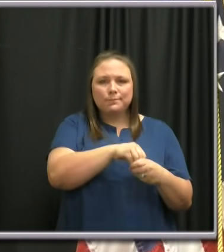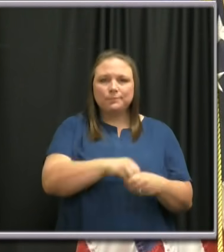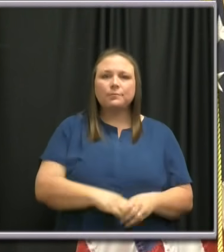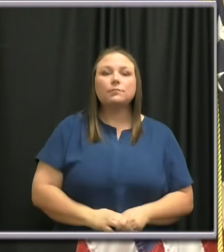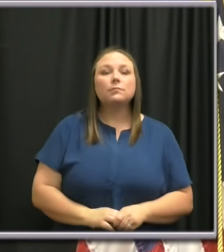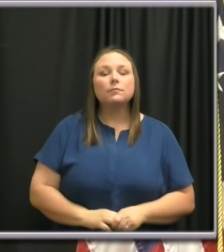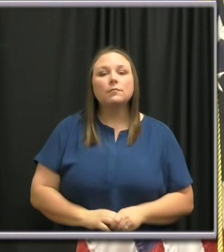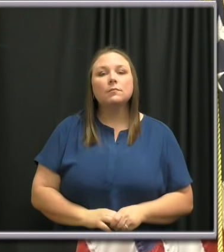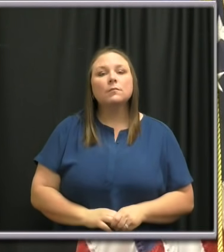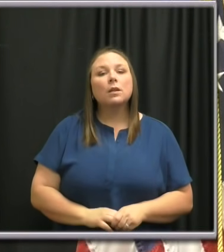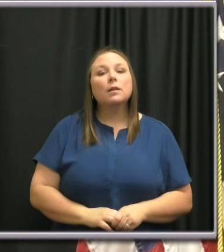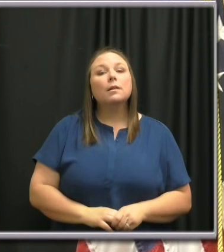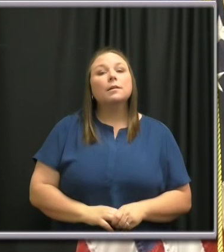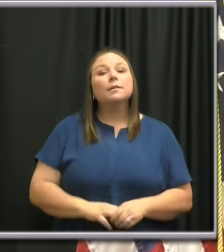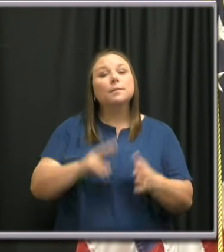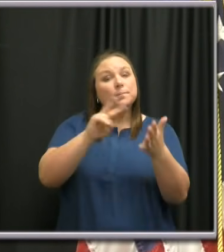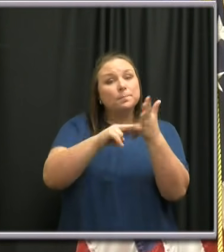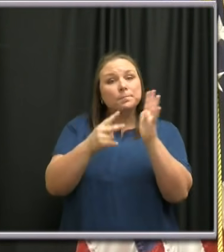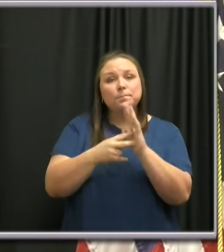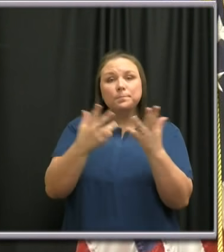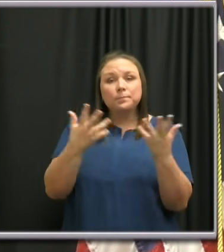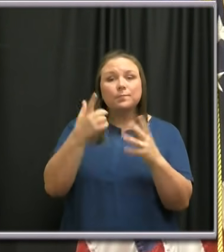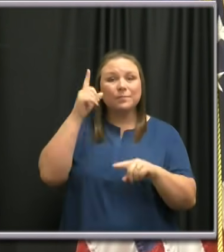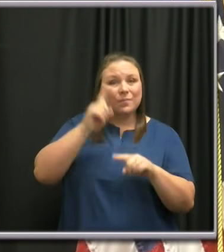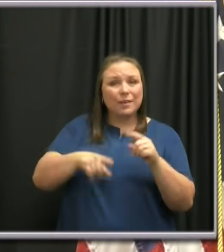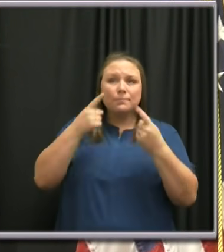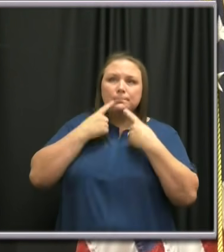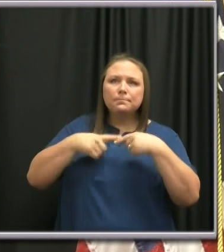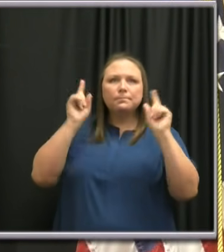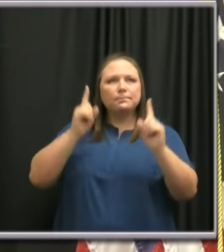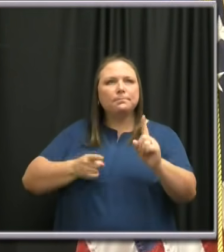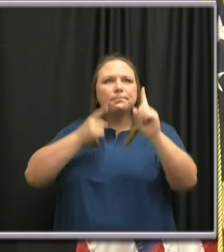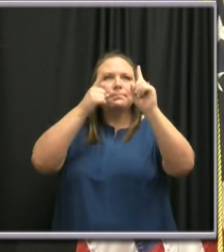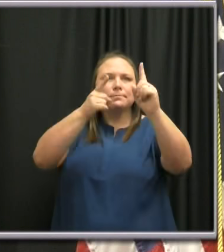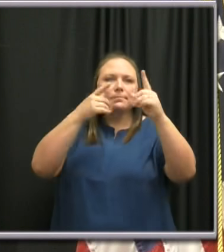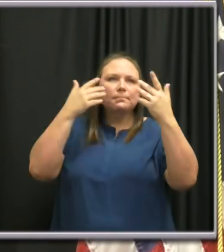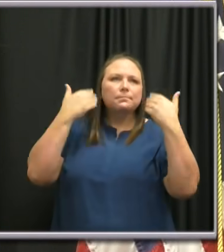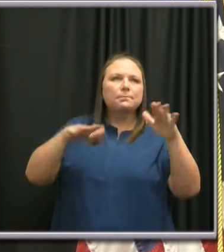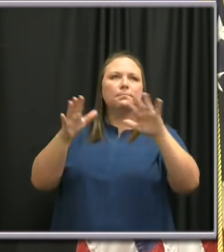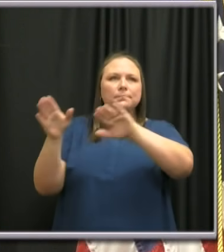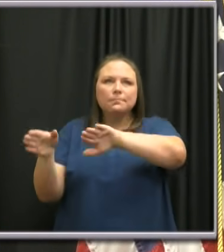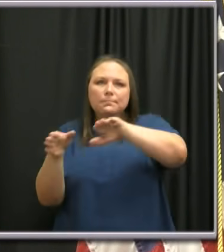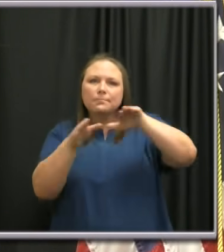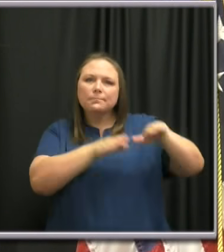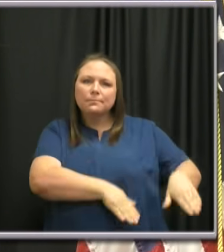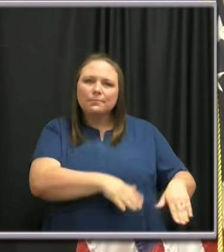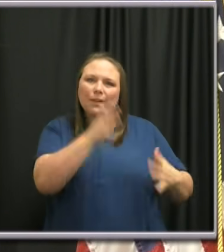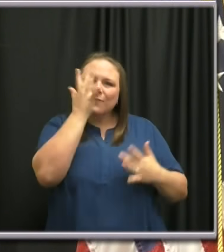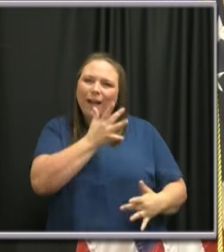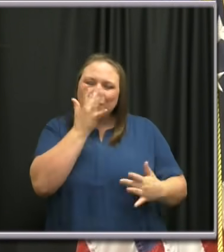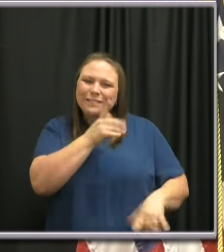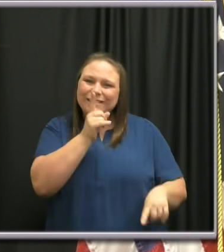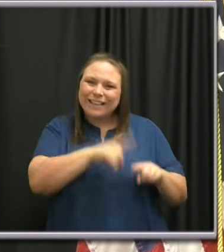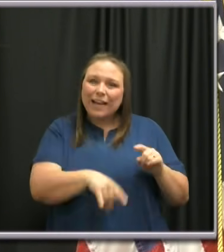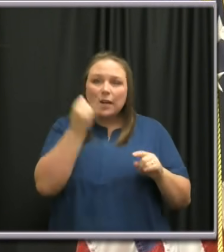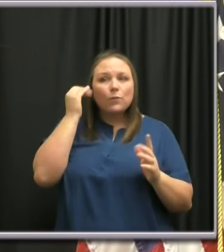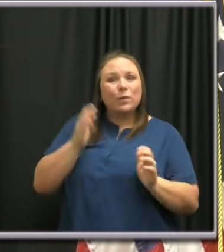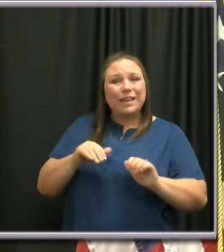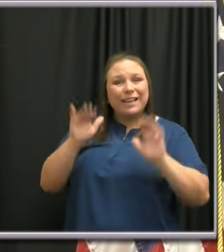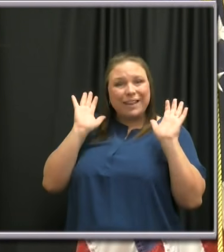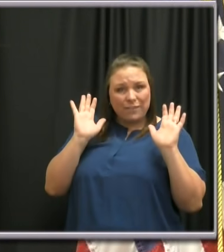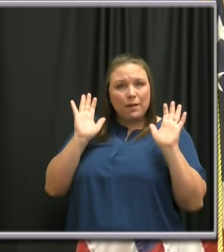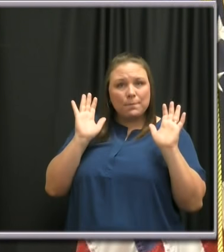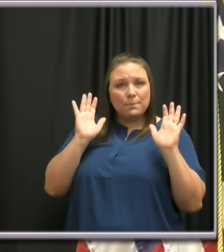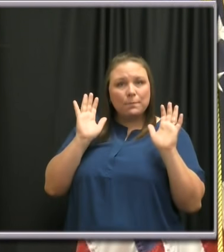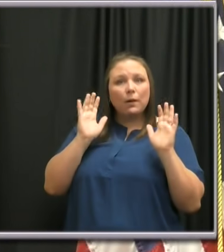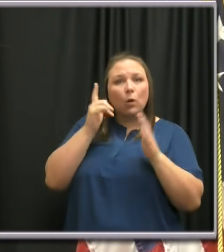So we cannot achieve the goal of putting the virus in retreat if we give up too early on the things